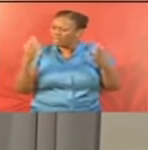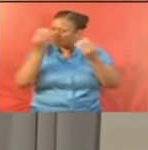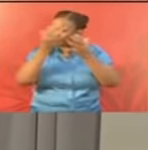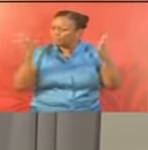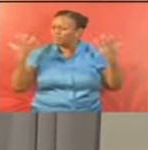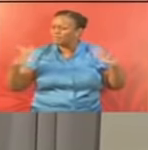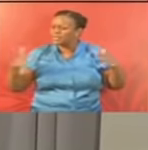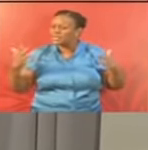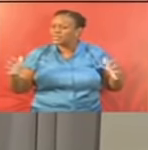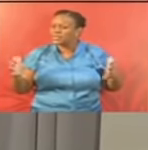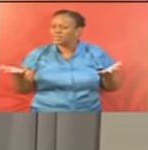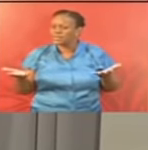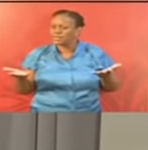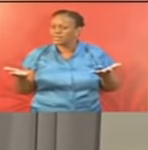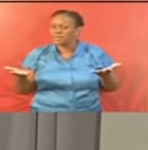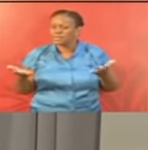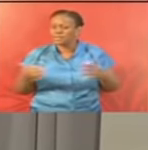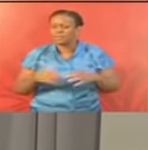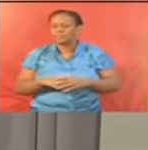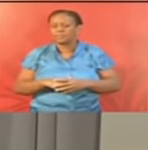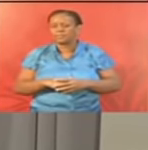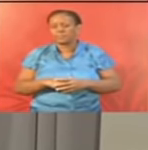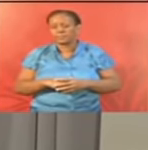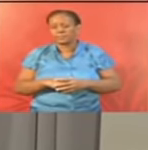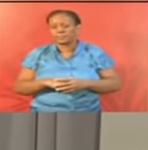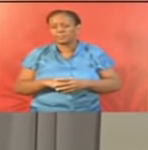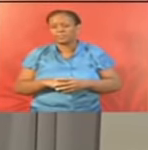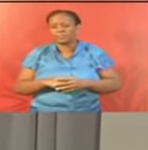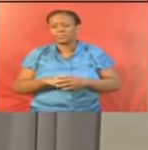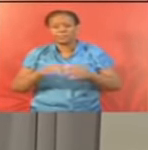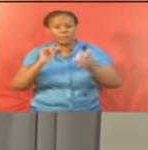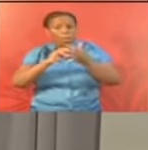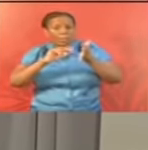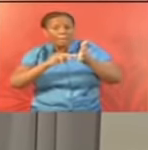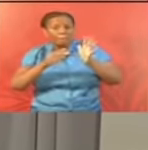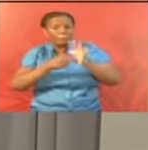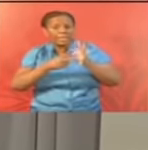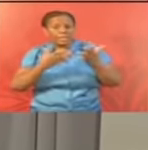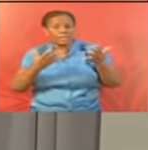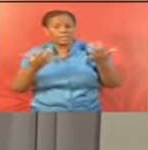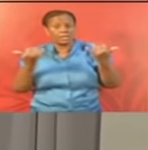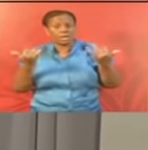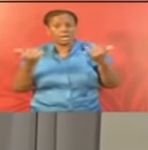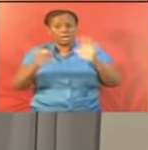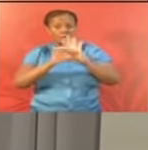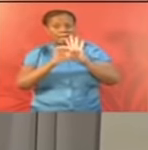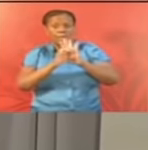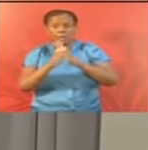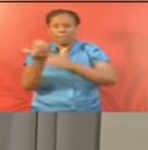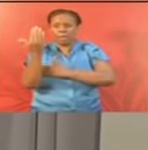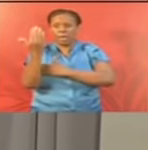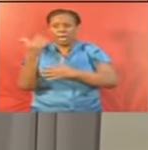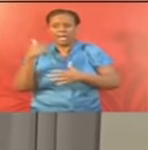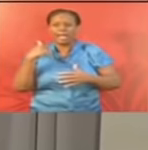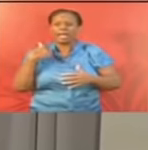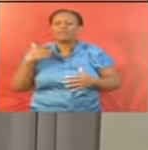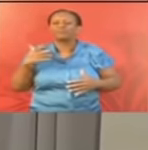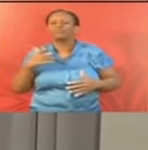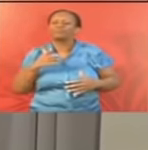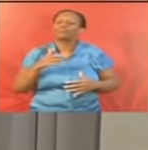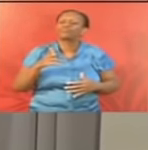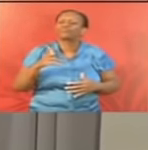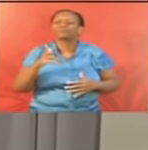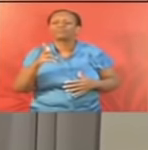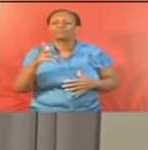now against the law. Coming into Port of Spain this morning, I am still seeing people, even though the police have